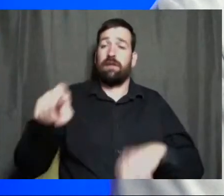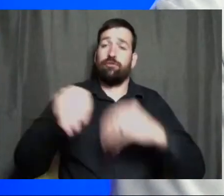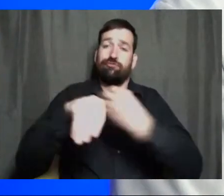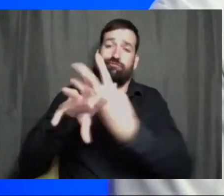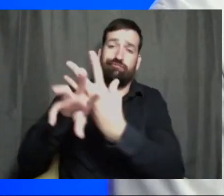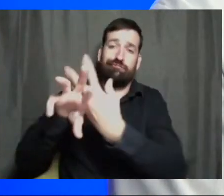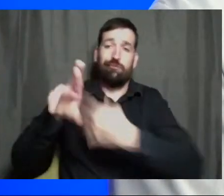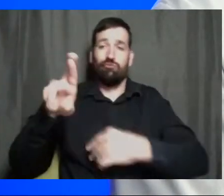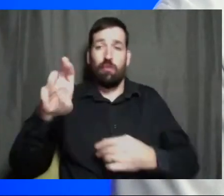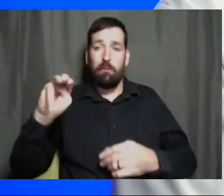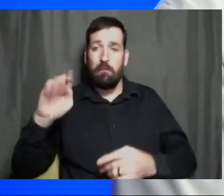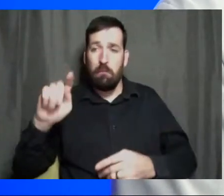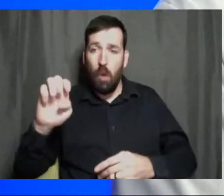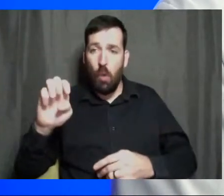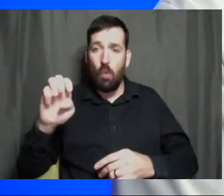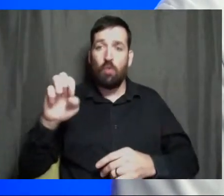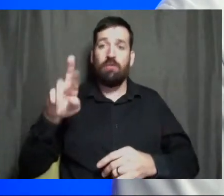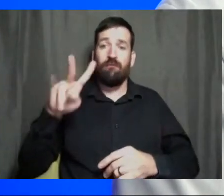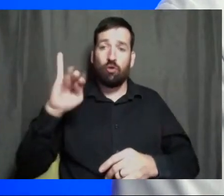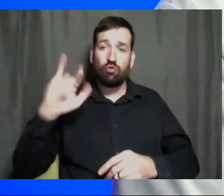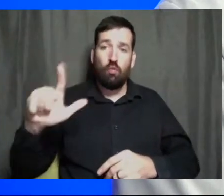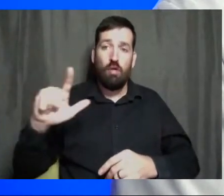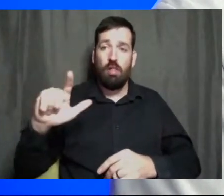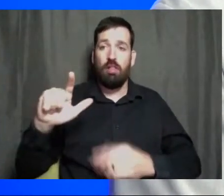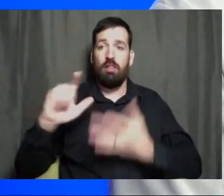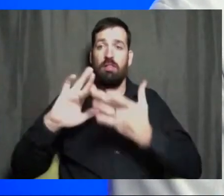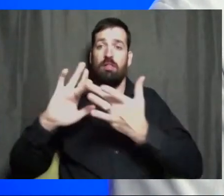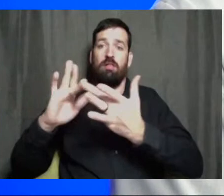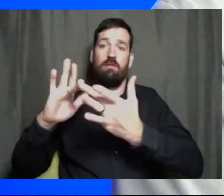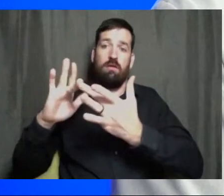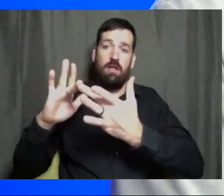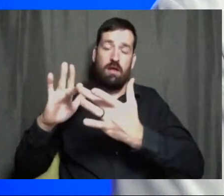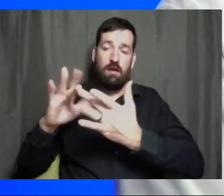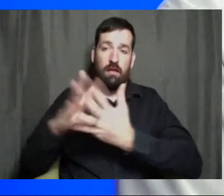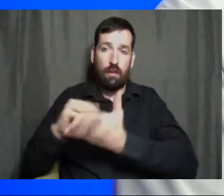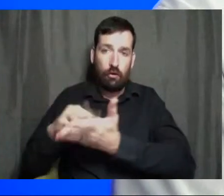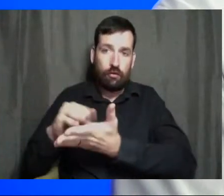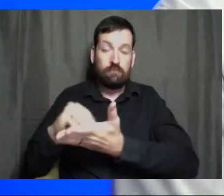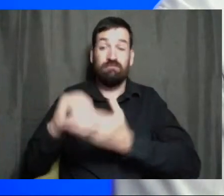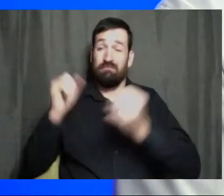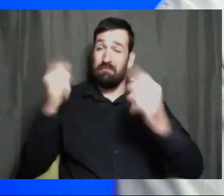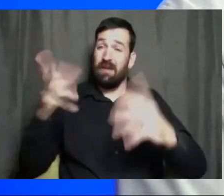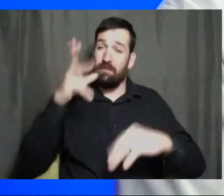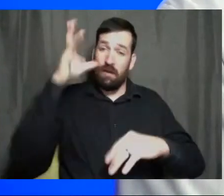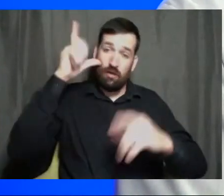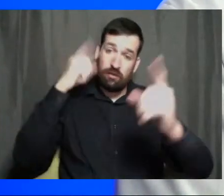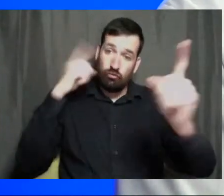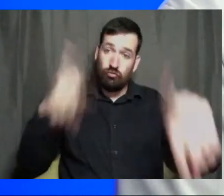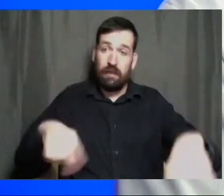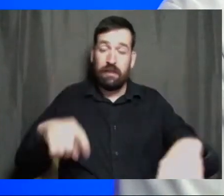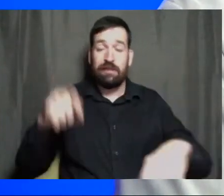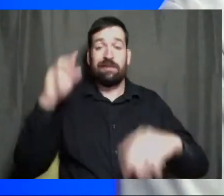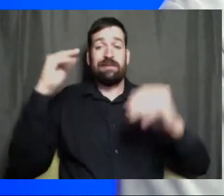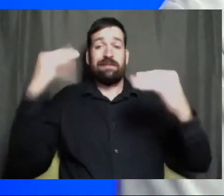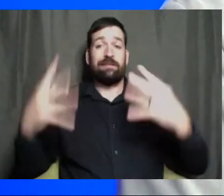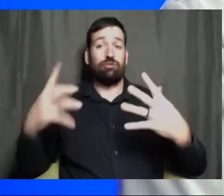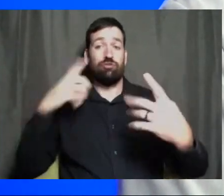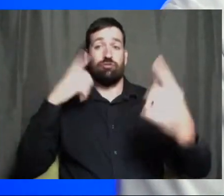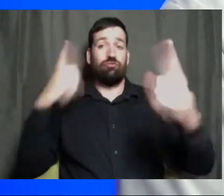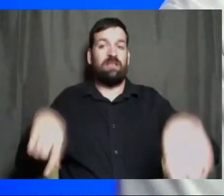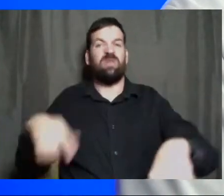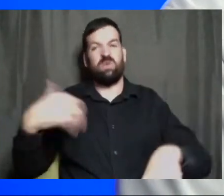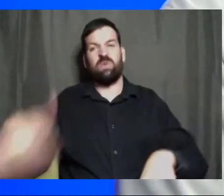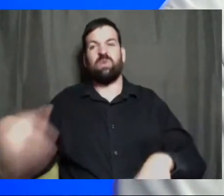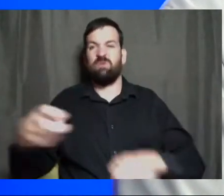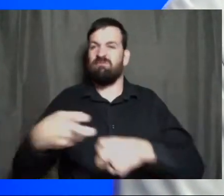and virtual, online. And I think a lot of parents would agree, and teachers would agree, that was really tough. It was very,